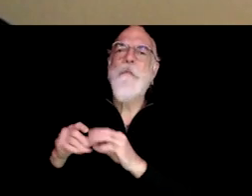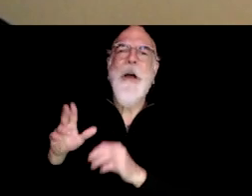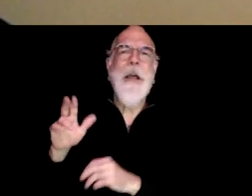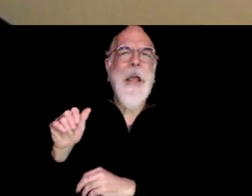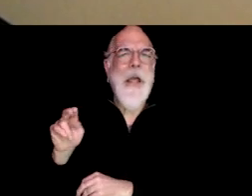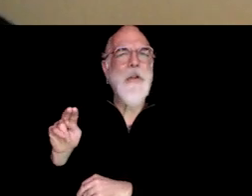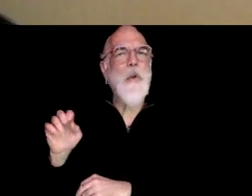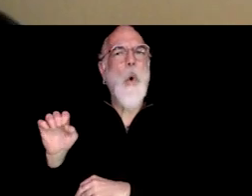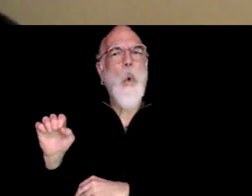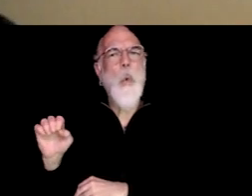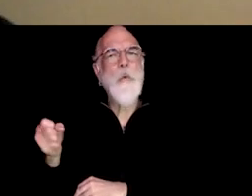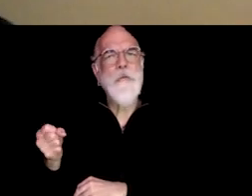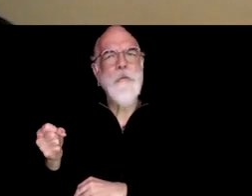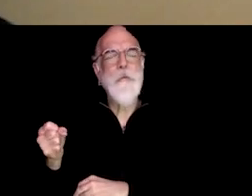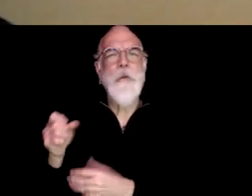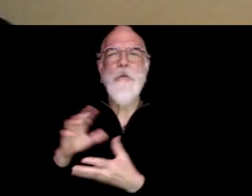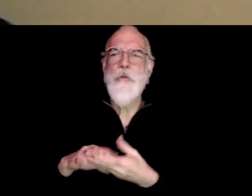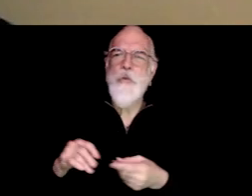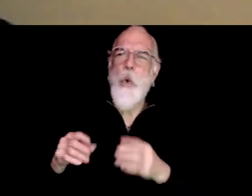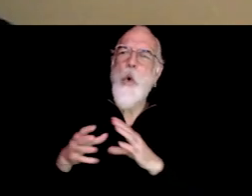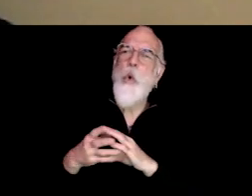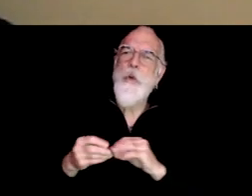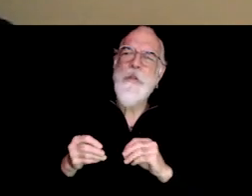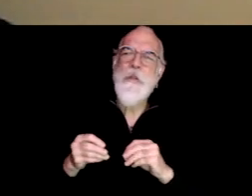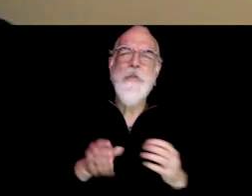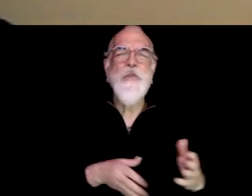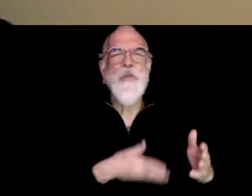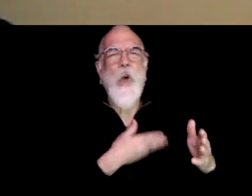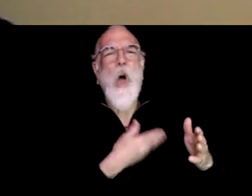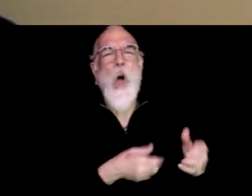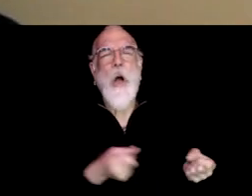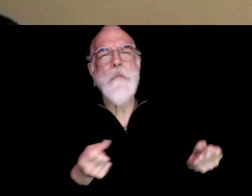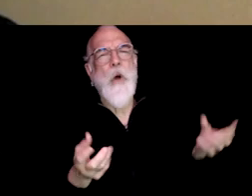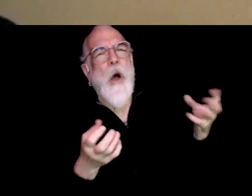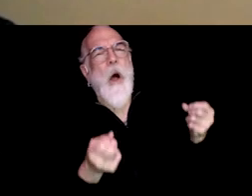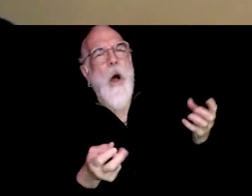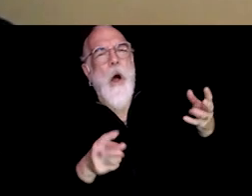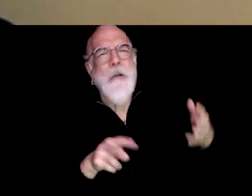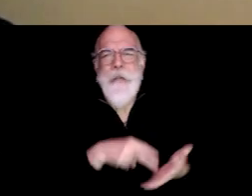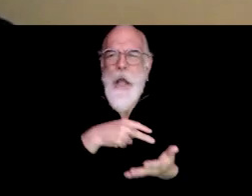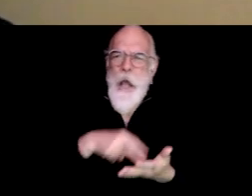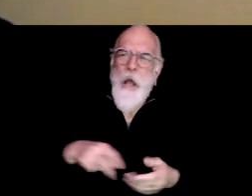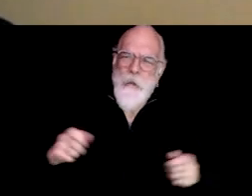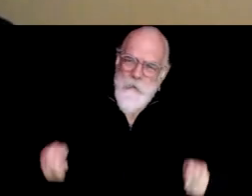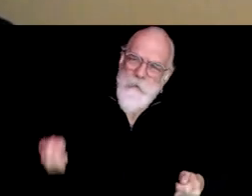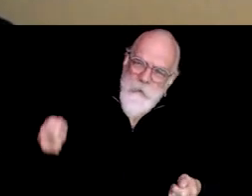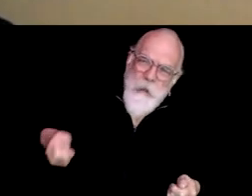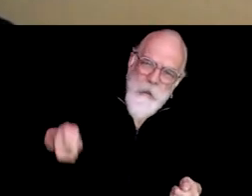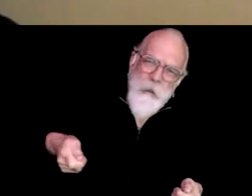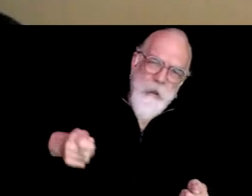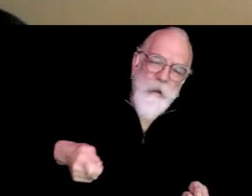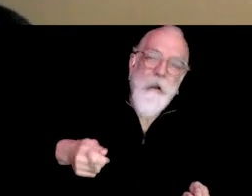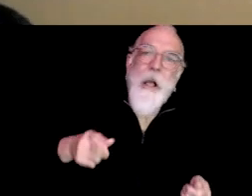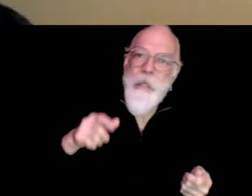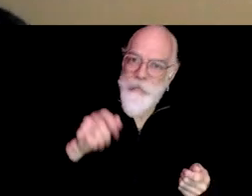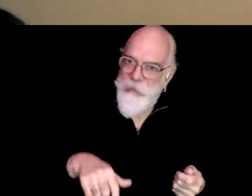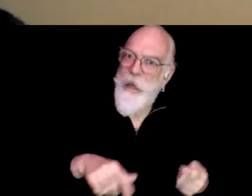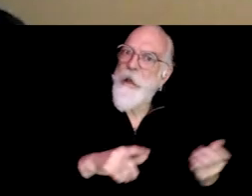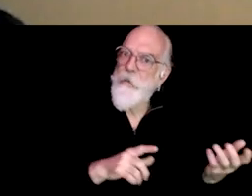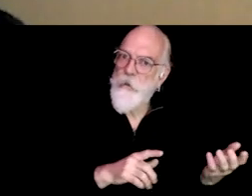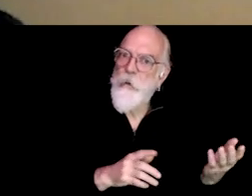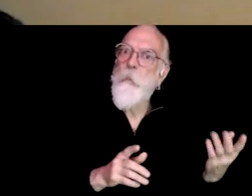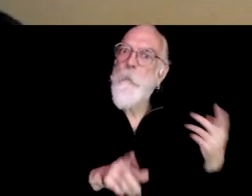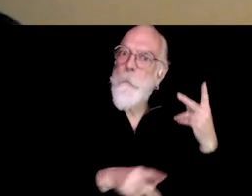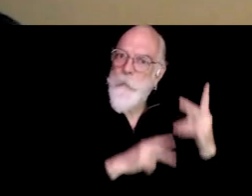and dance return a people to the past and the past to the present. To